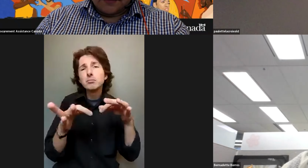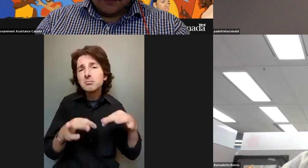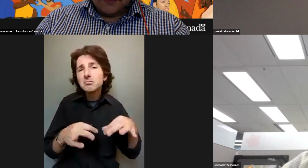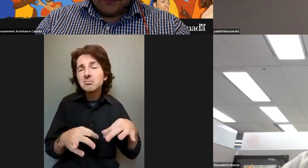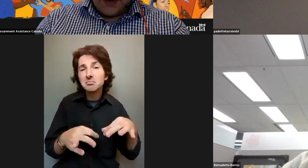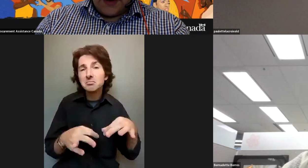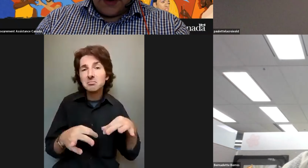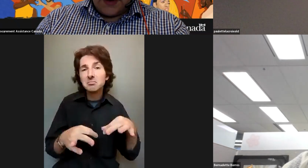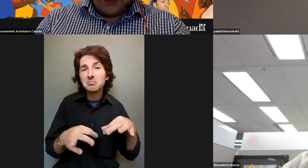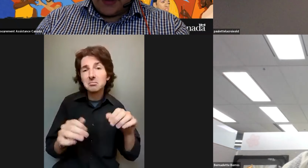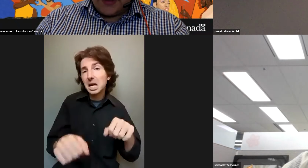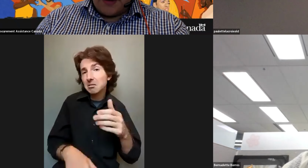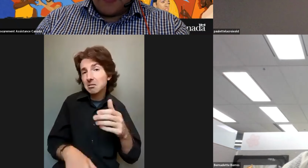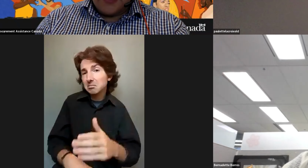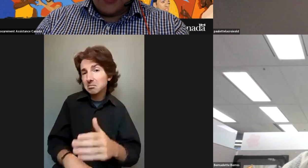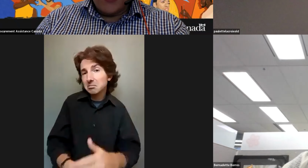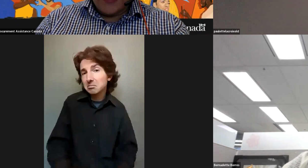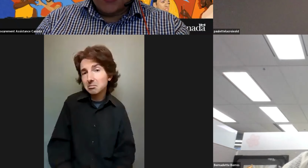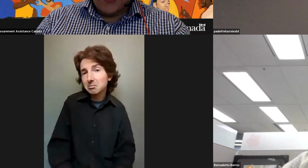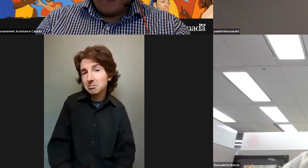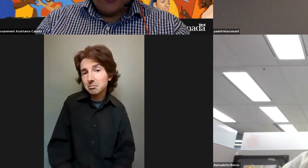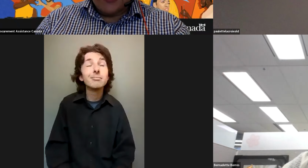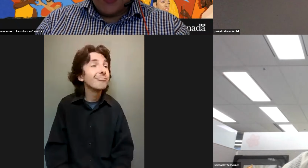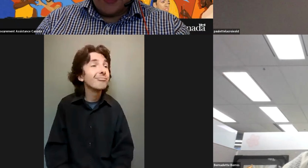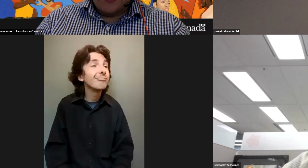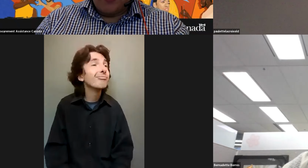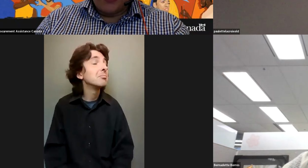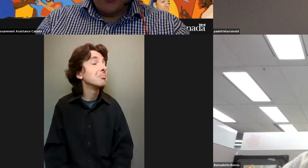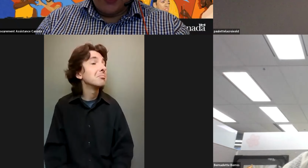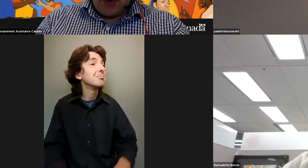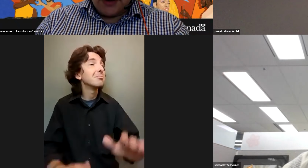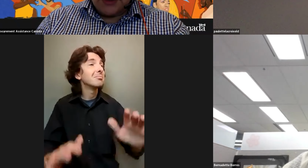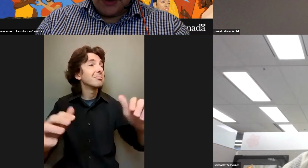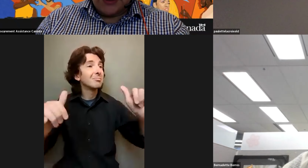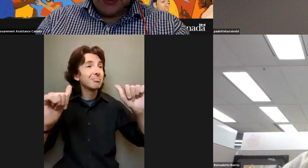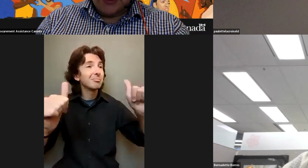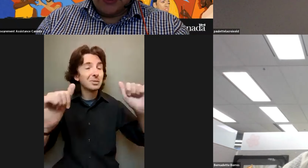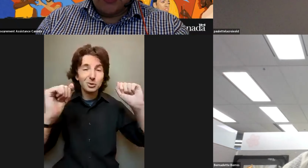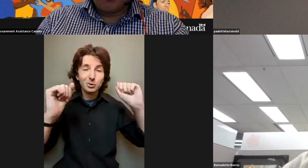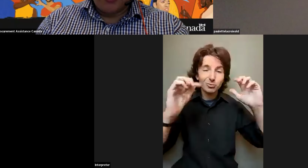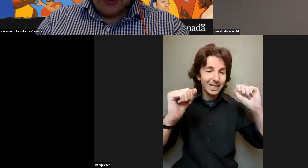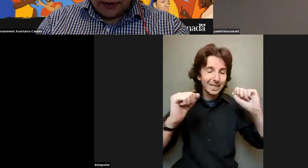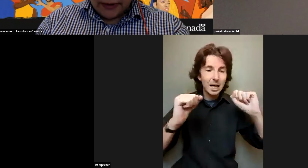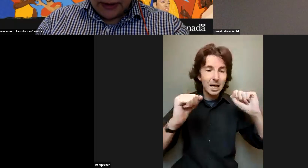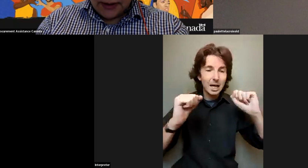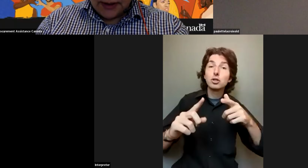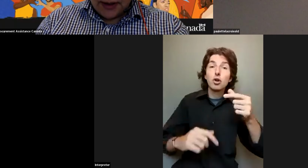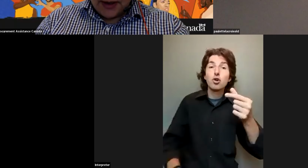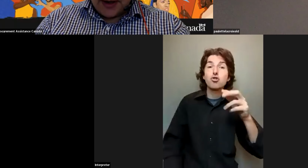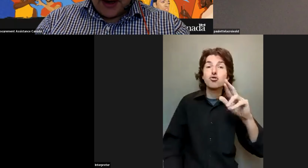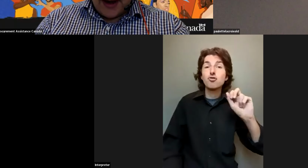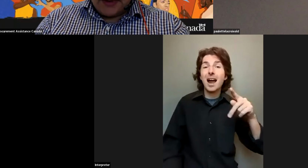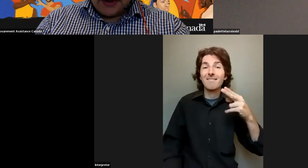from there. Great. So yes, graphic design, you would want to look into pro